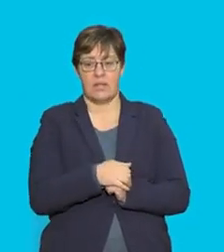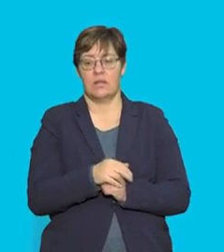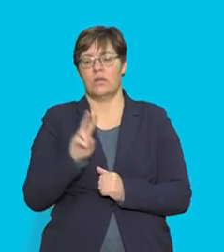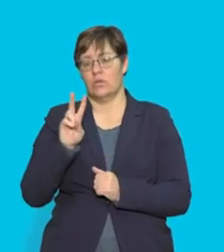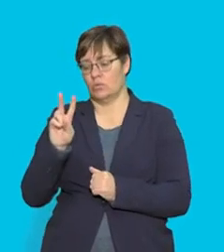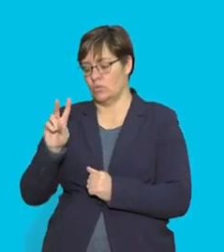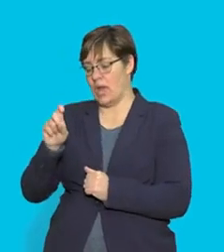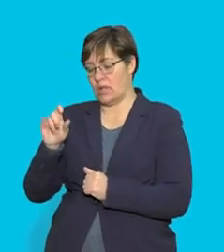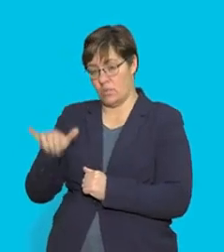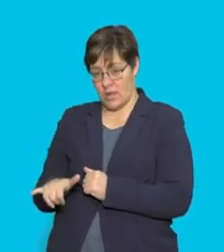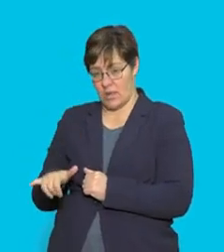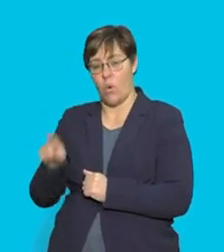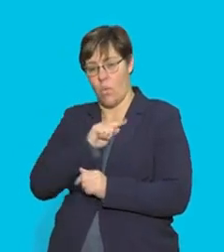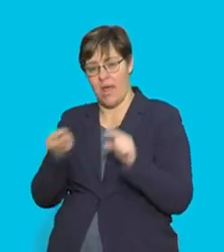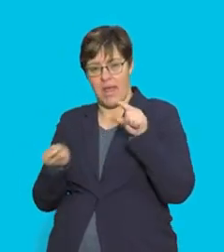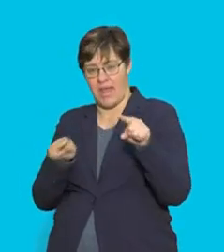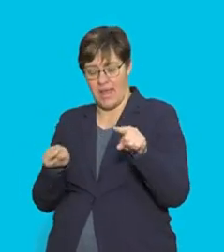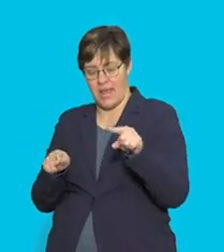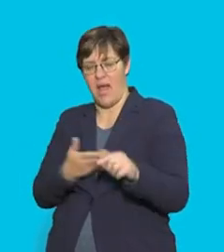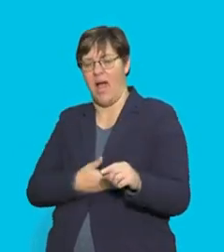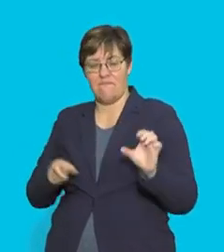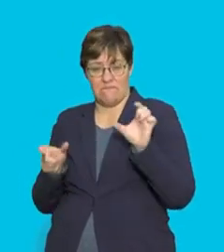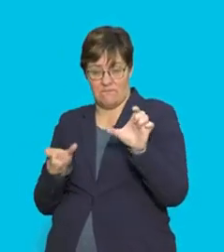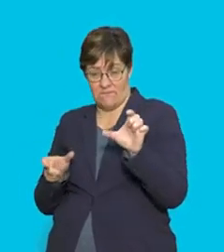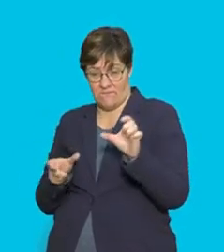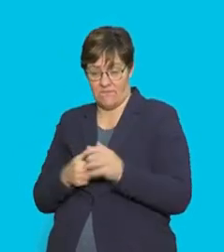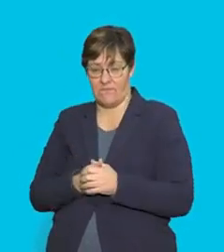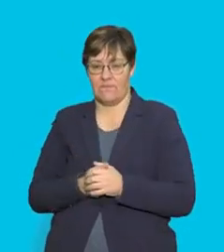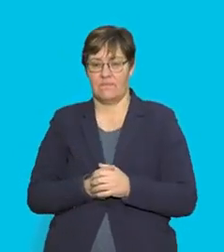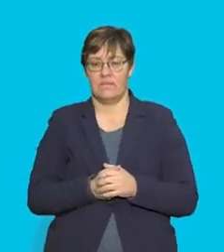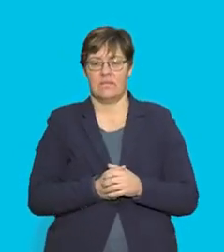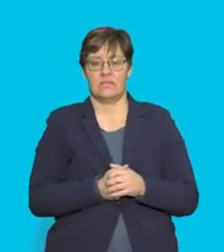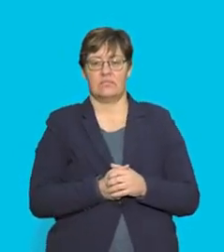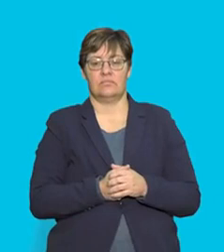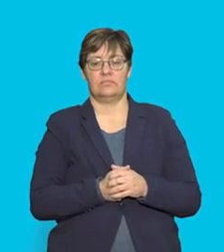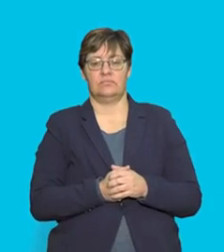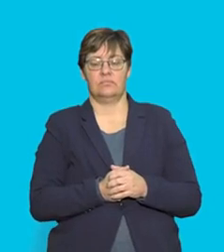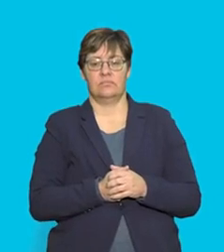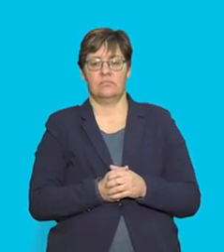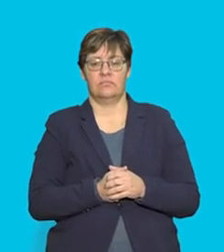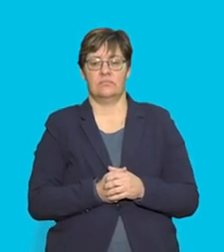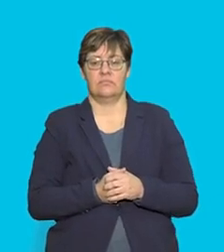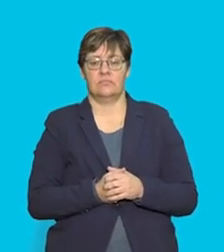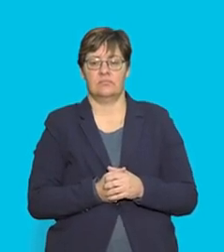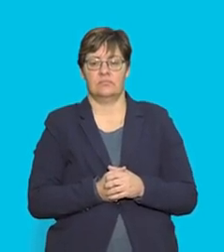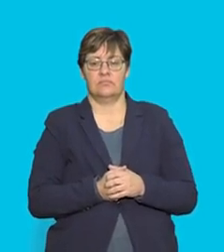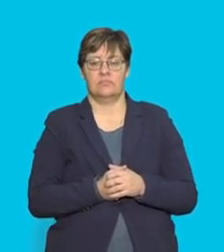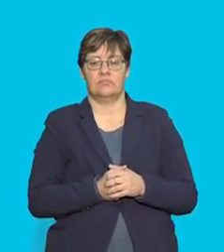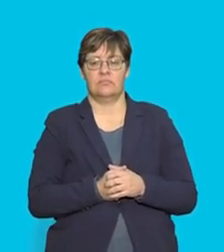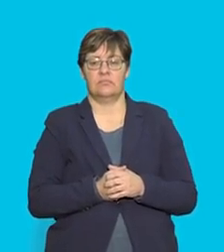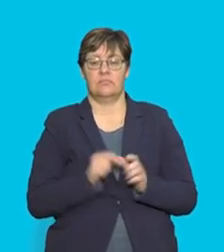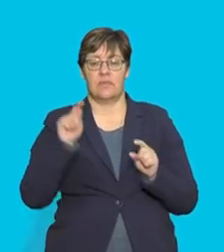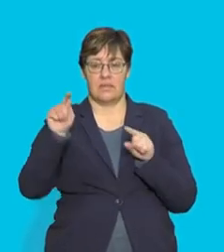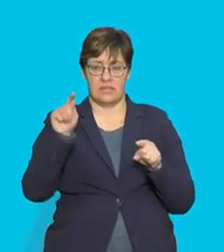2xy, and that will be 2xy, because it is bisected, right? We were told that this is bisected. And then